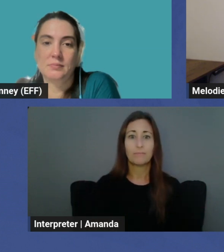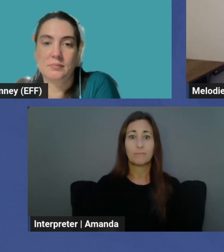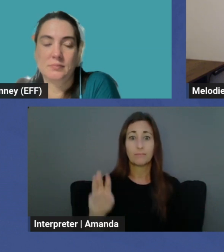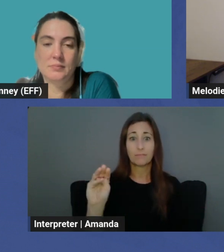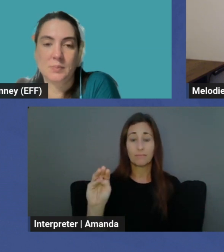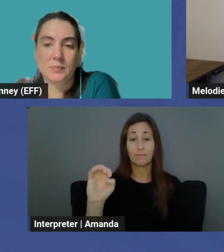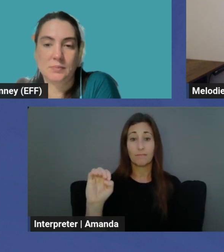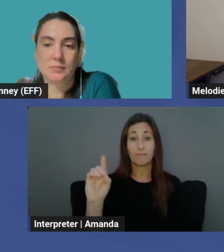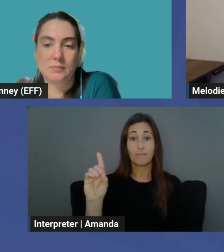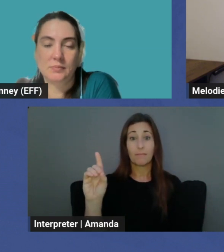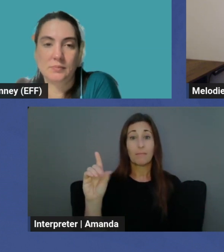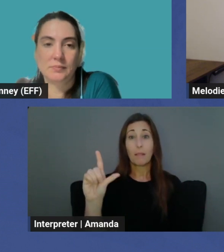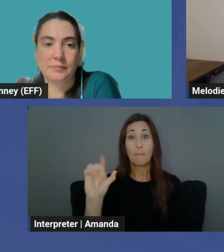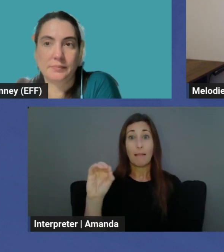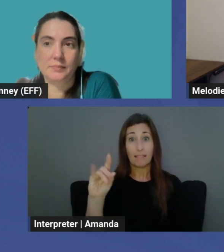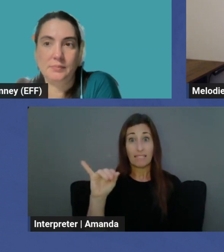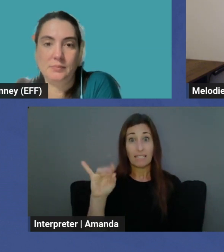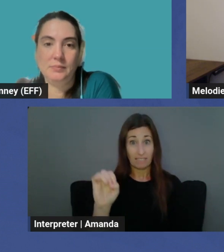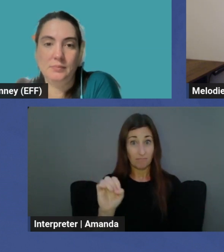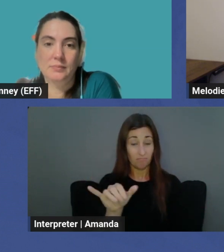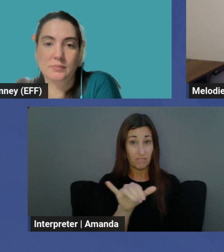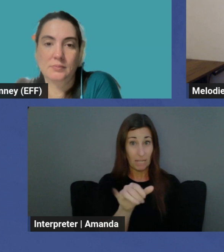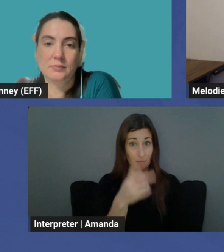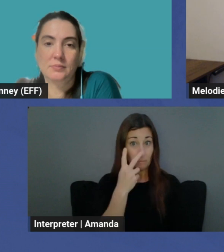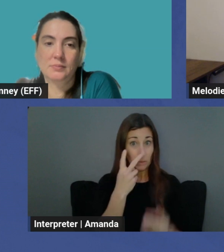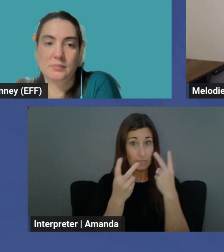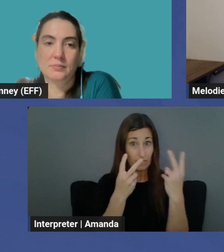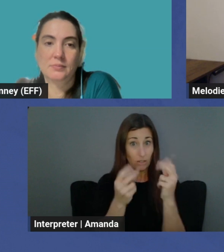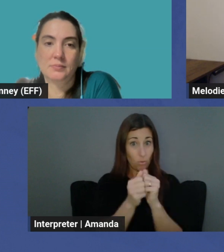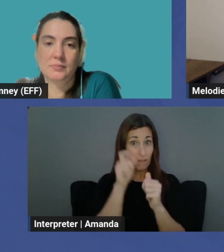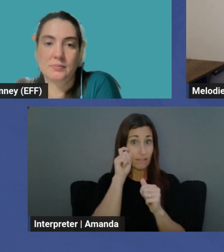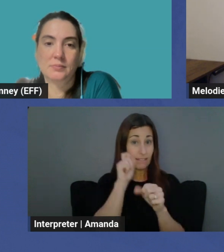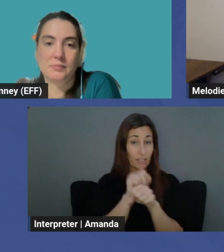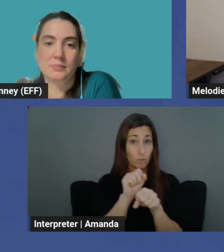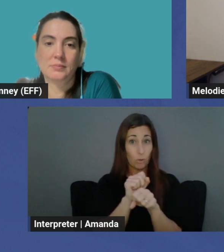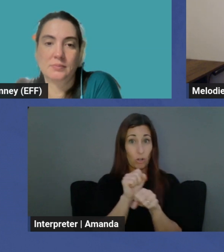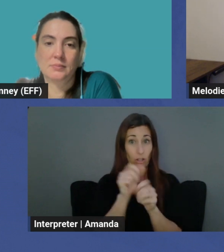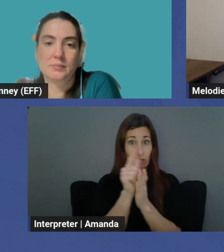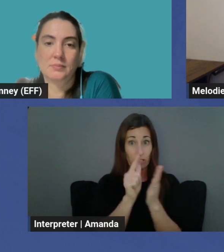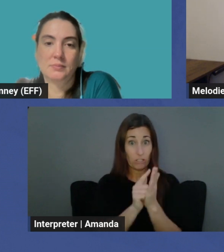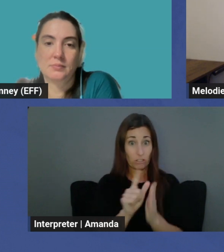same thing with sex work legislation?